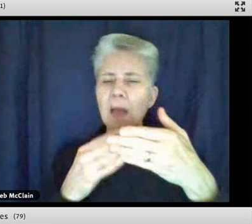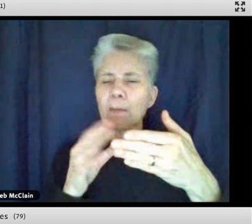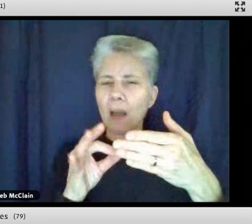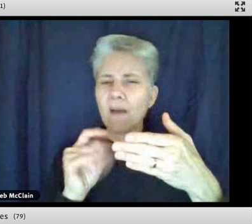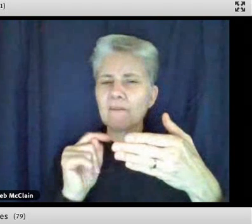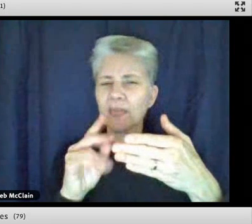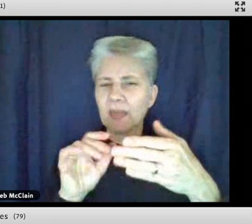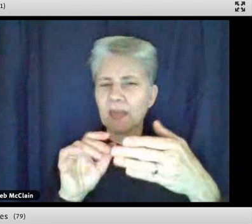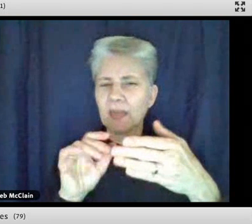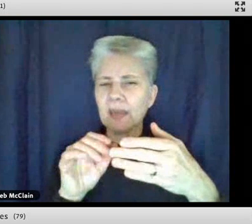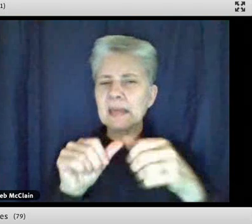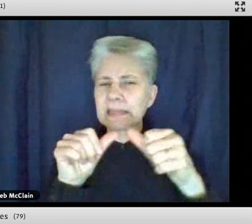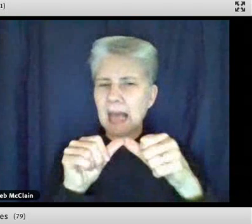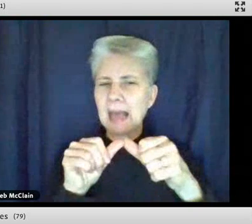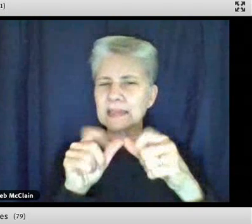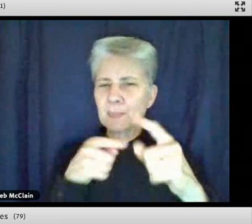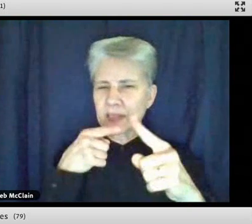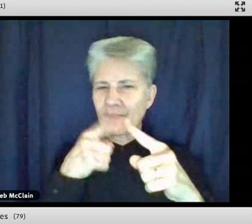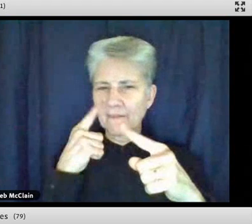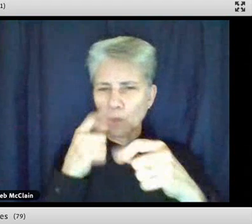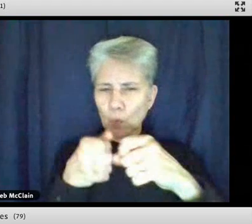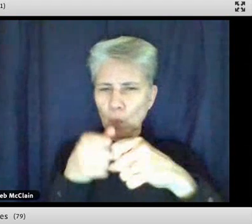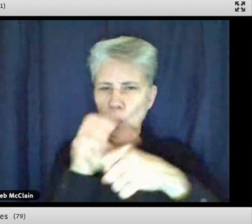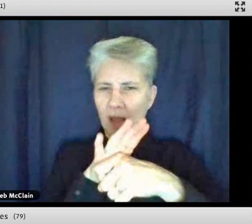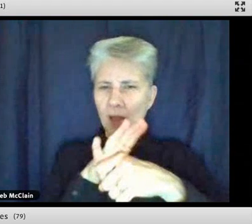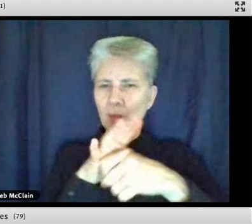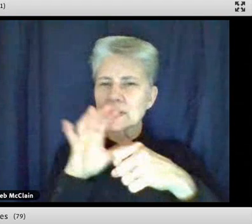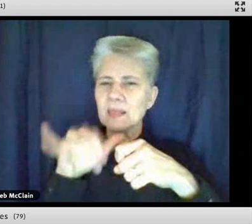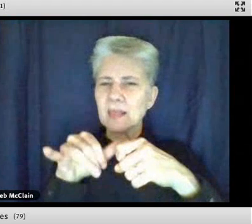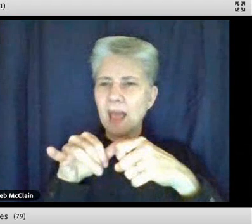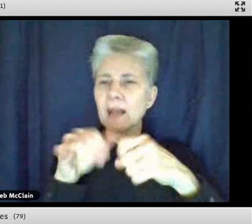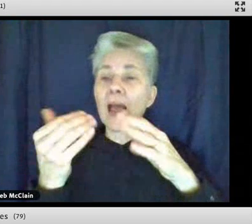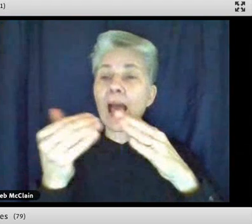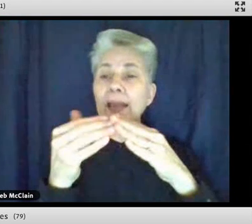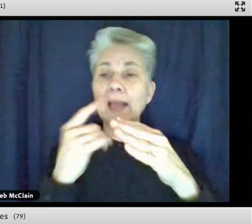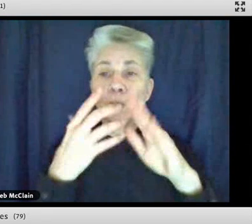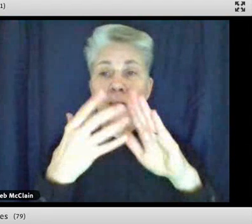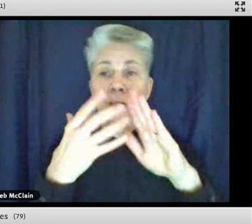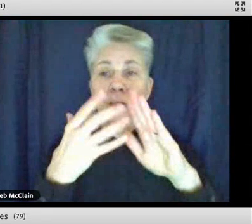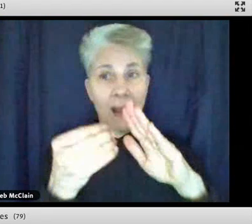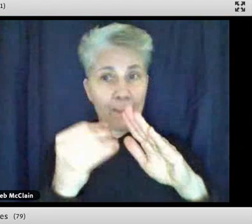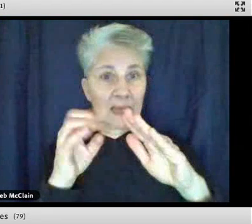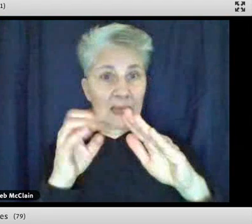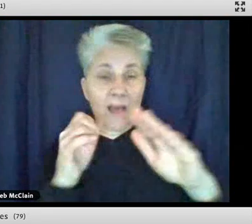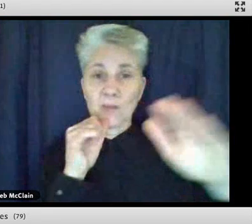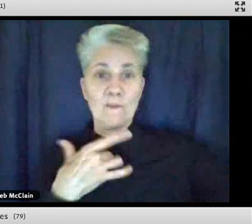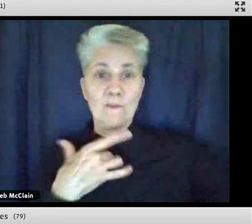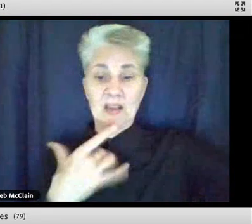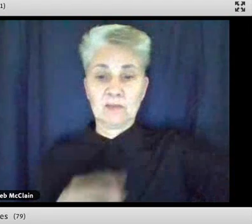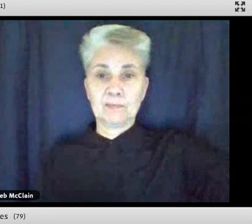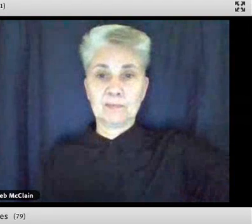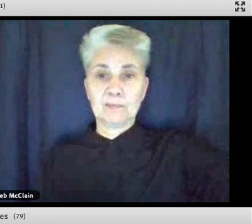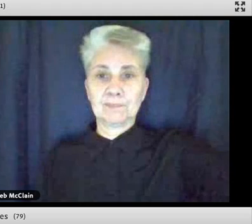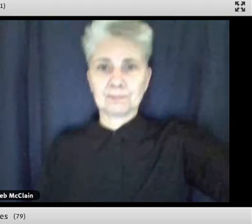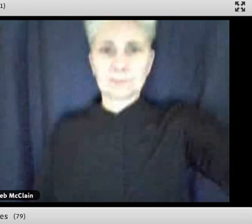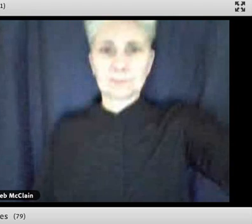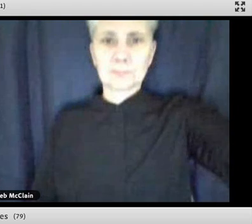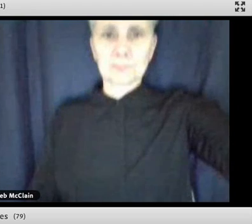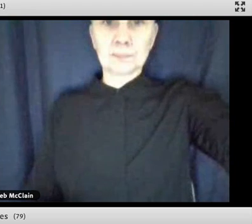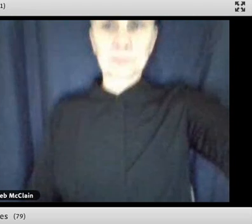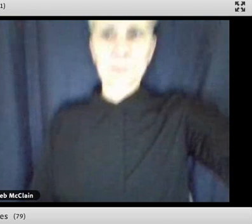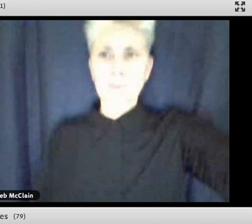to coronavirus. And again, if you'll get a copy of the slides, if you don't, please feel free to email me. Um, and one of the ones I didn't